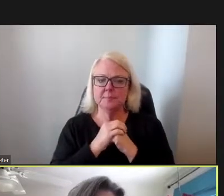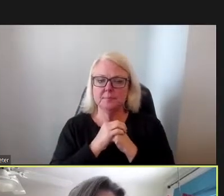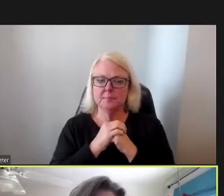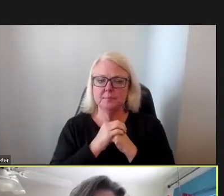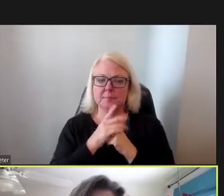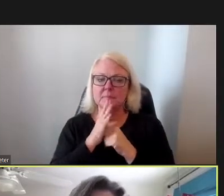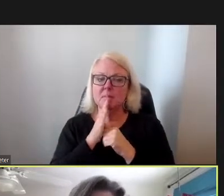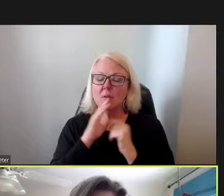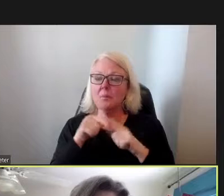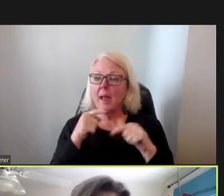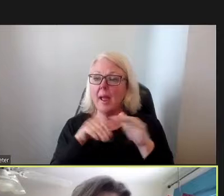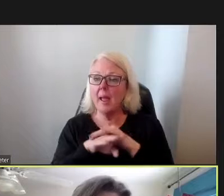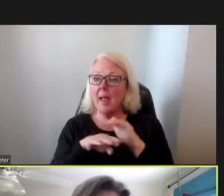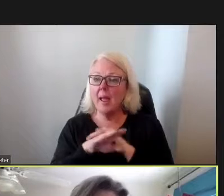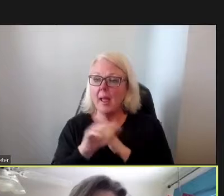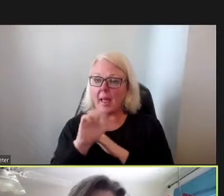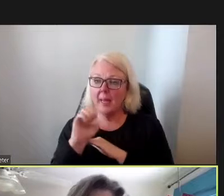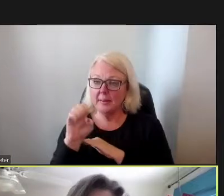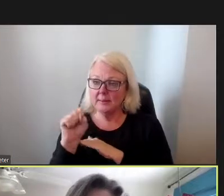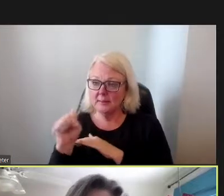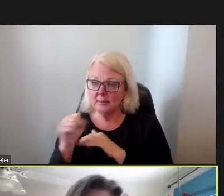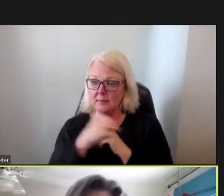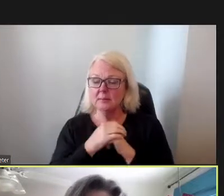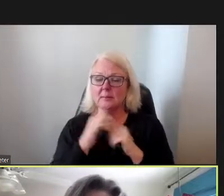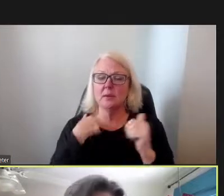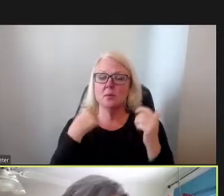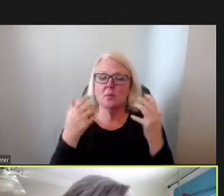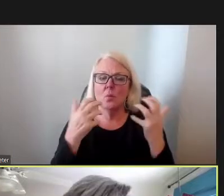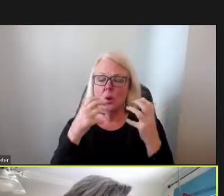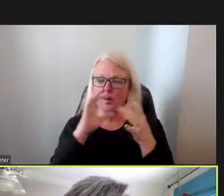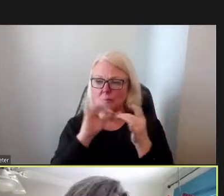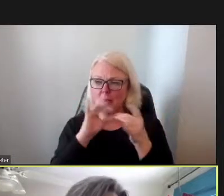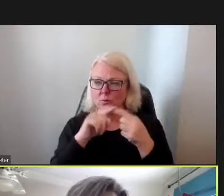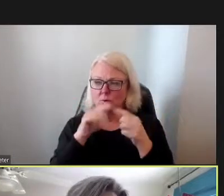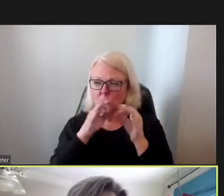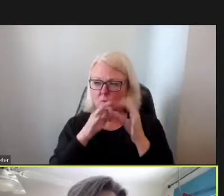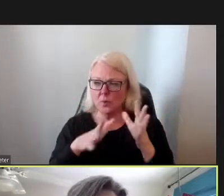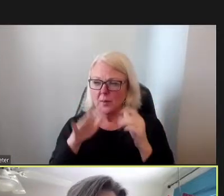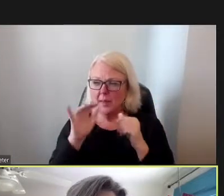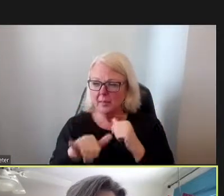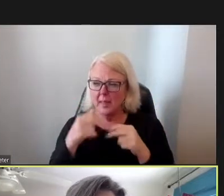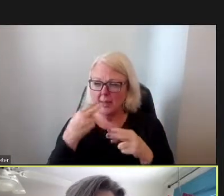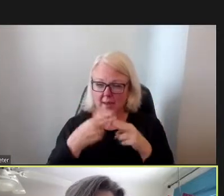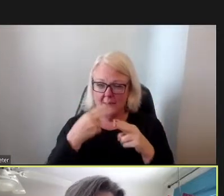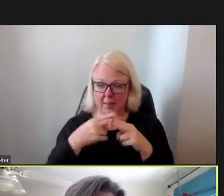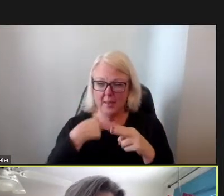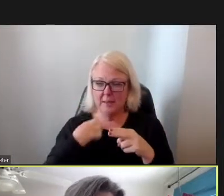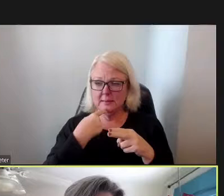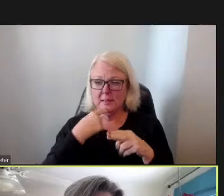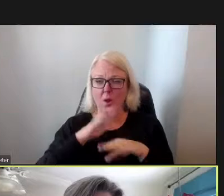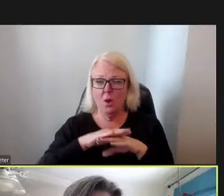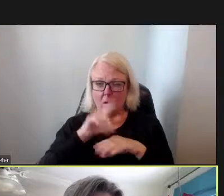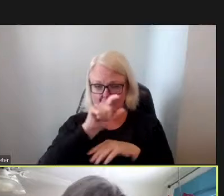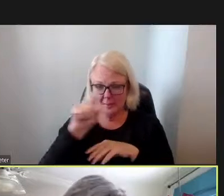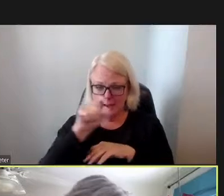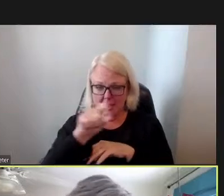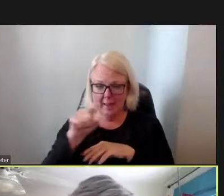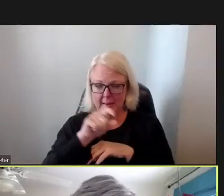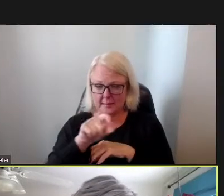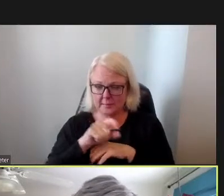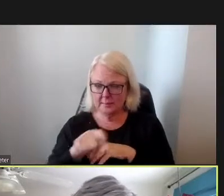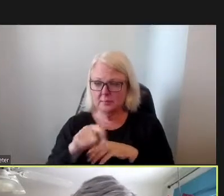Speaking of access, I do want to mention to the interpreter that the names I'm saying are on the slide.